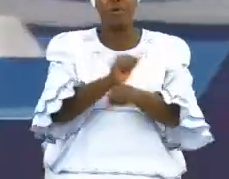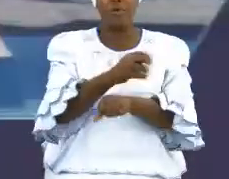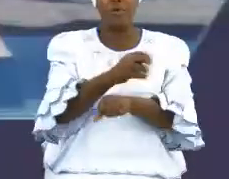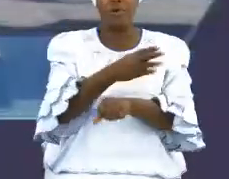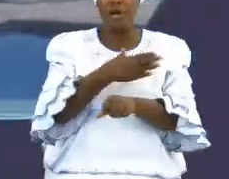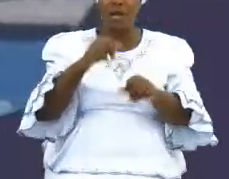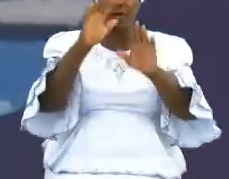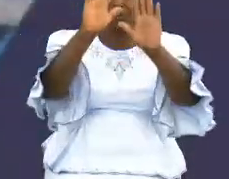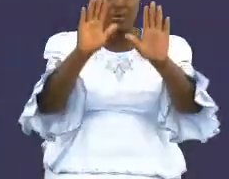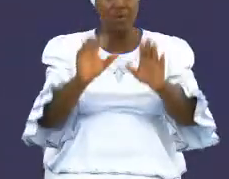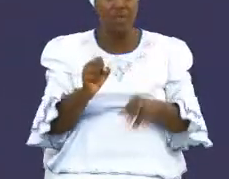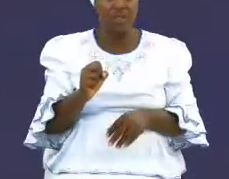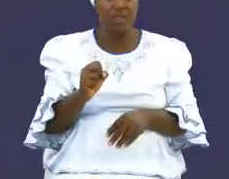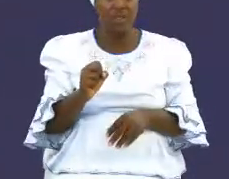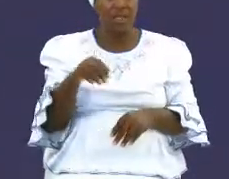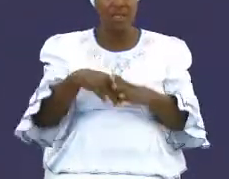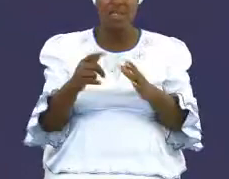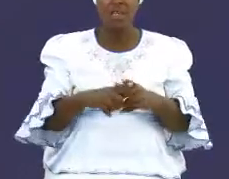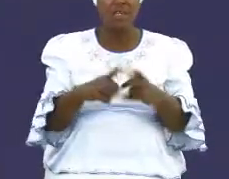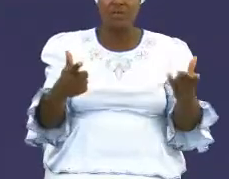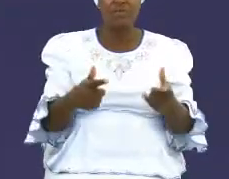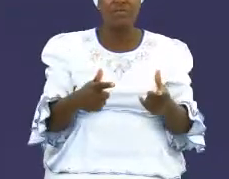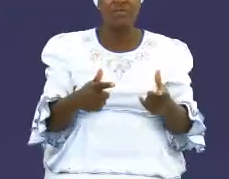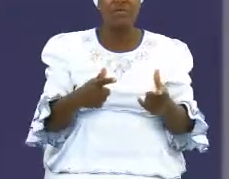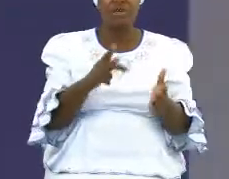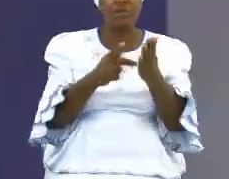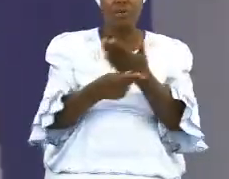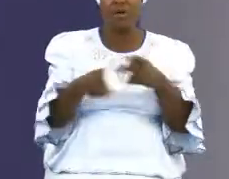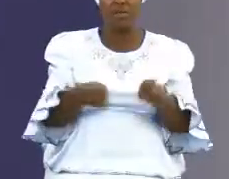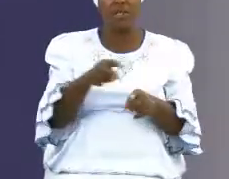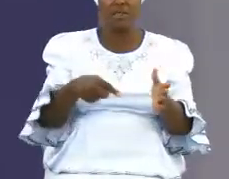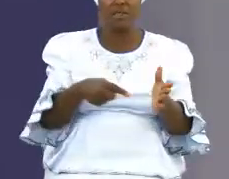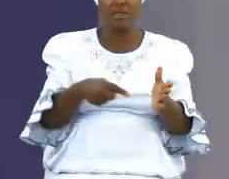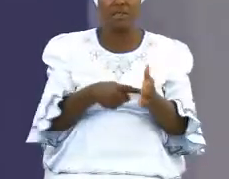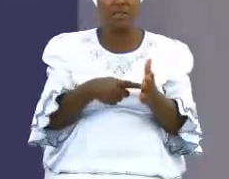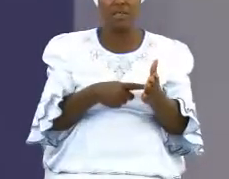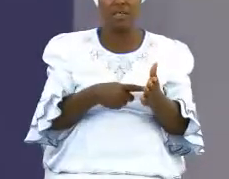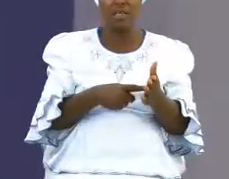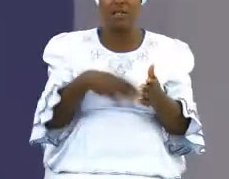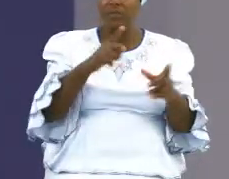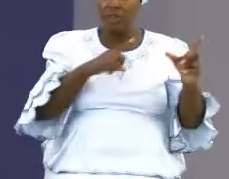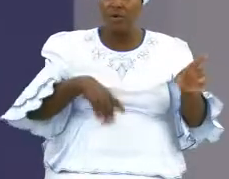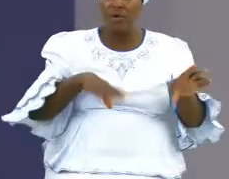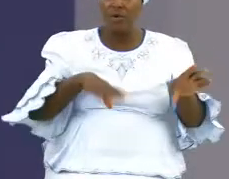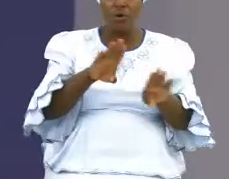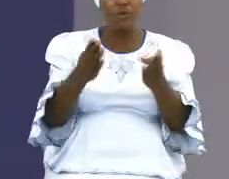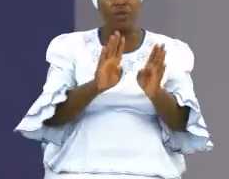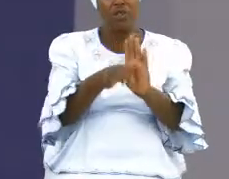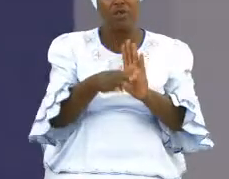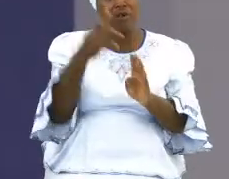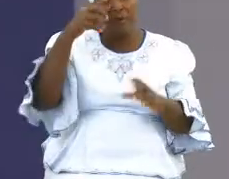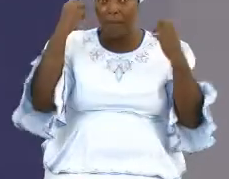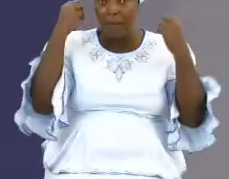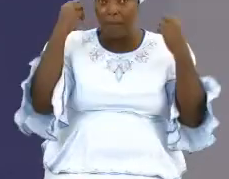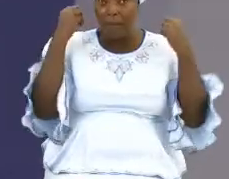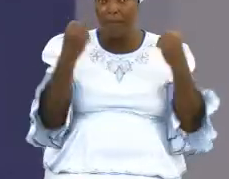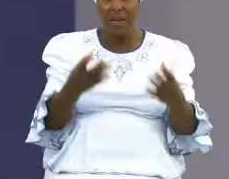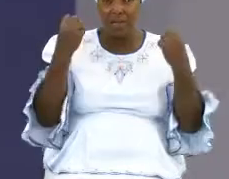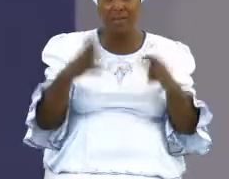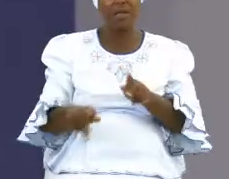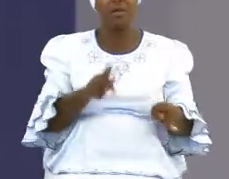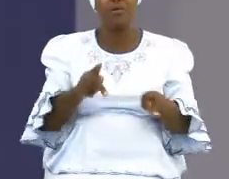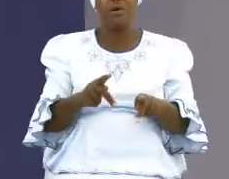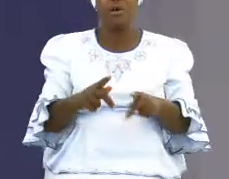crusade like this, the Lord opens the door for multitudes,